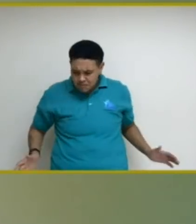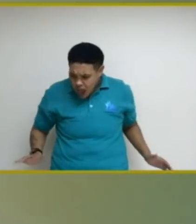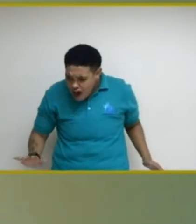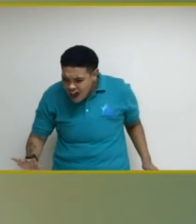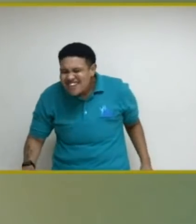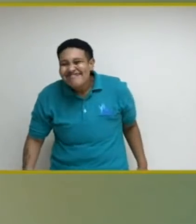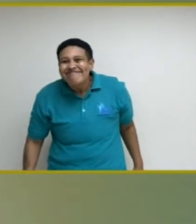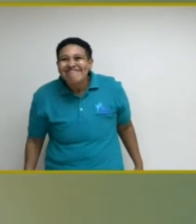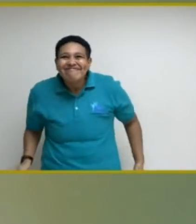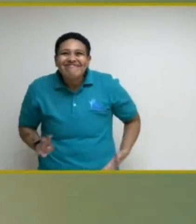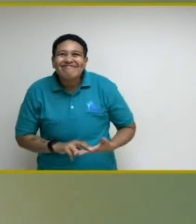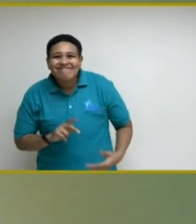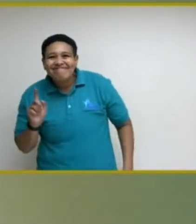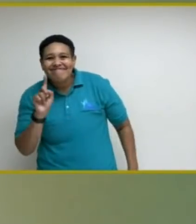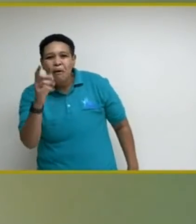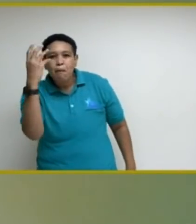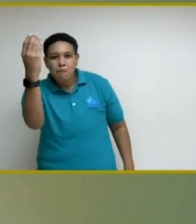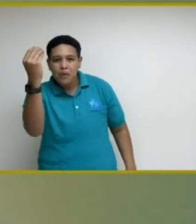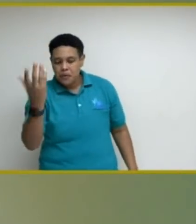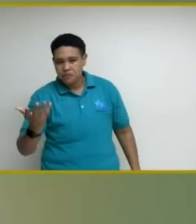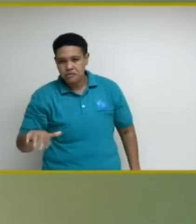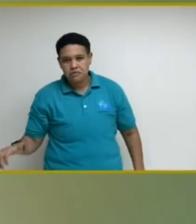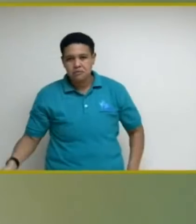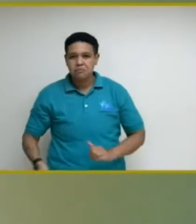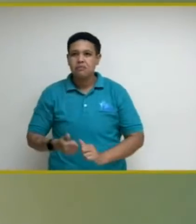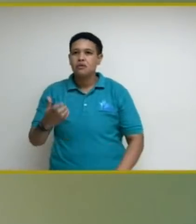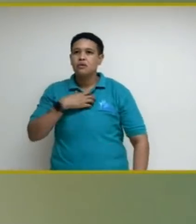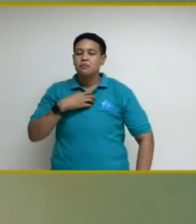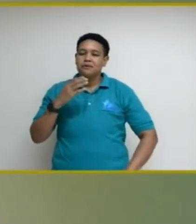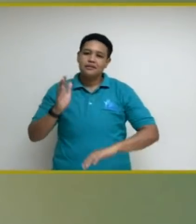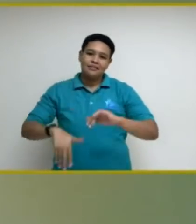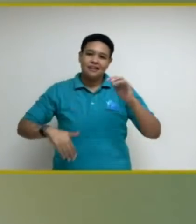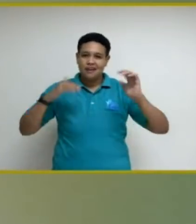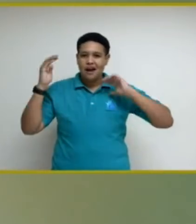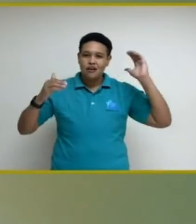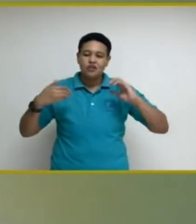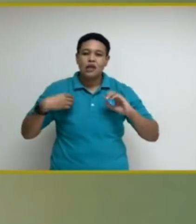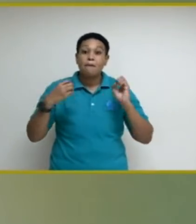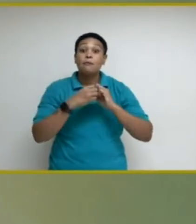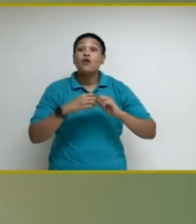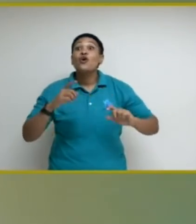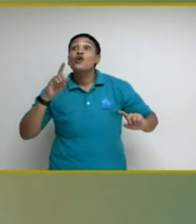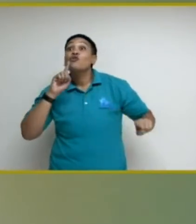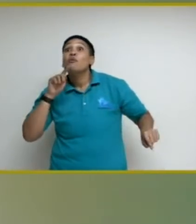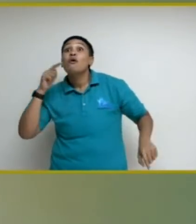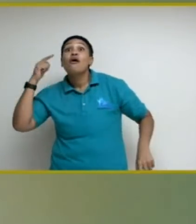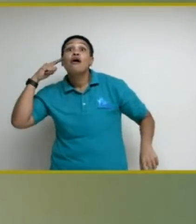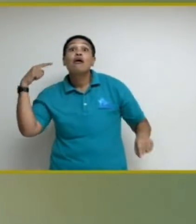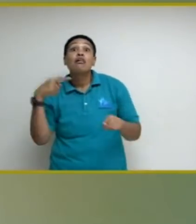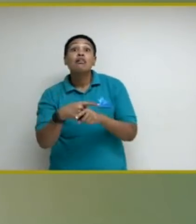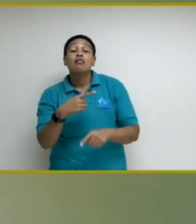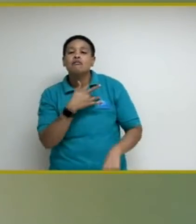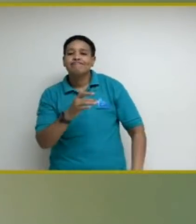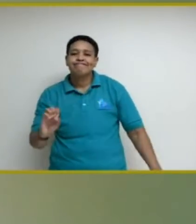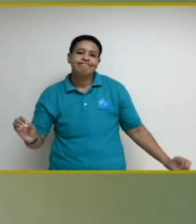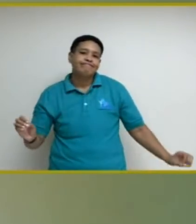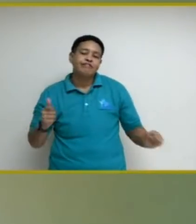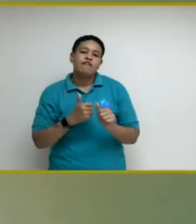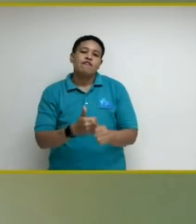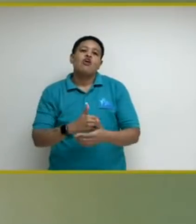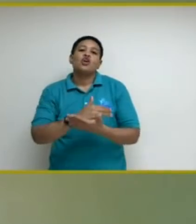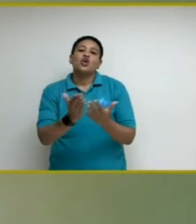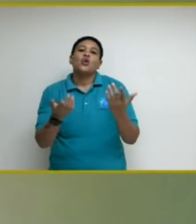okay and would have left. And we have had no reports of any further adverse events following